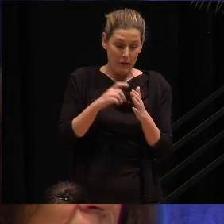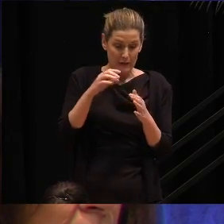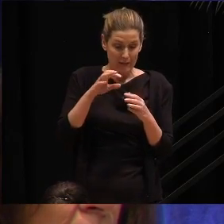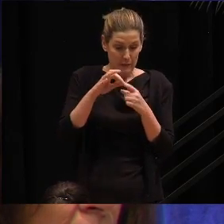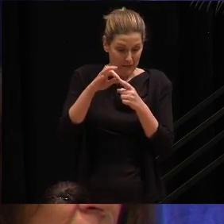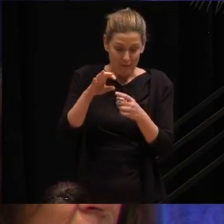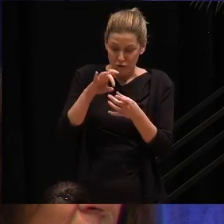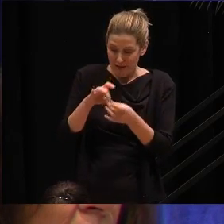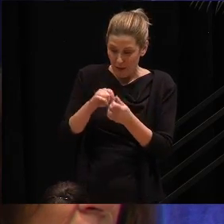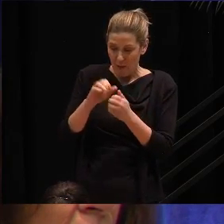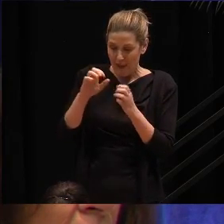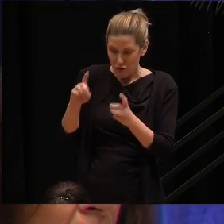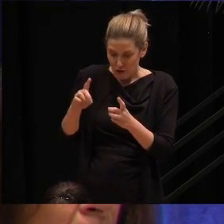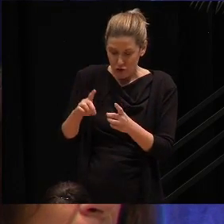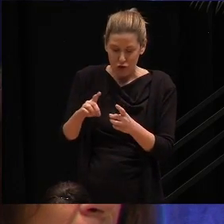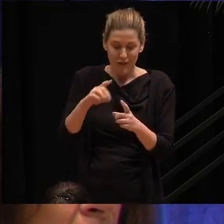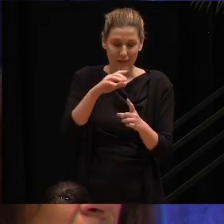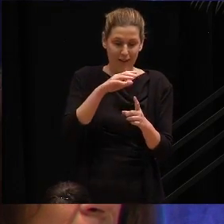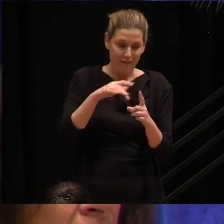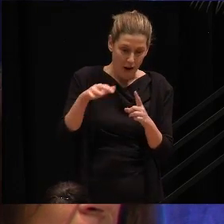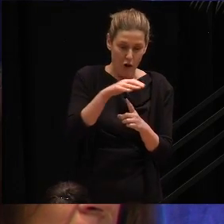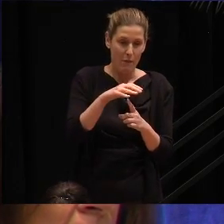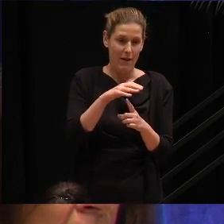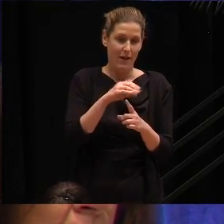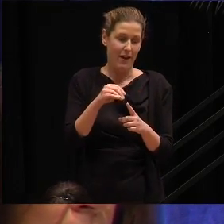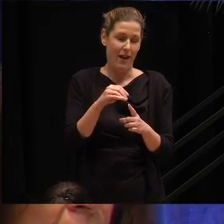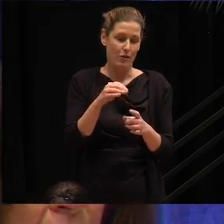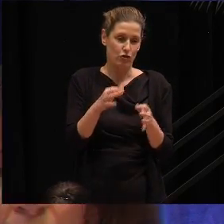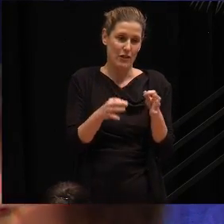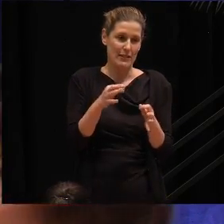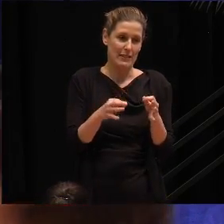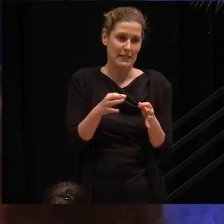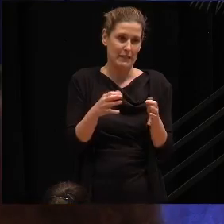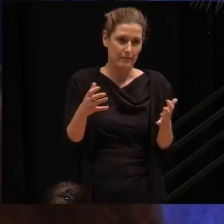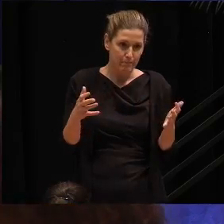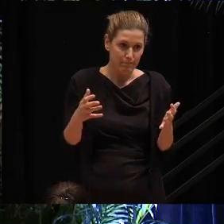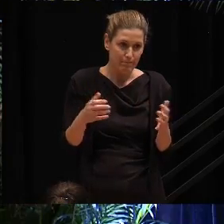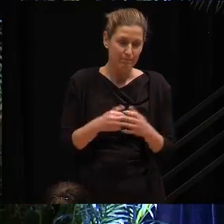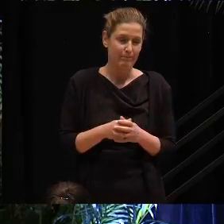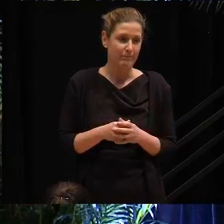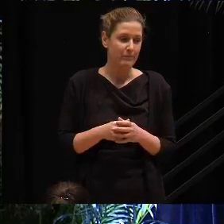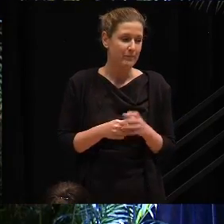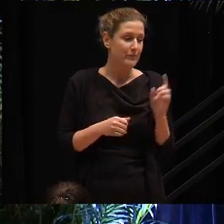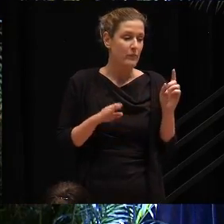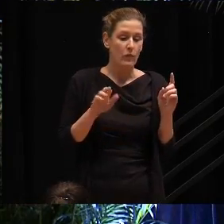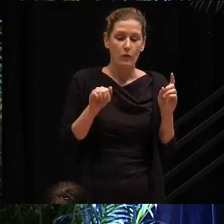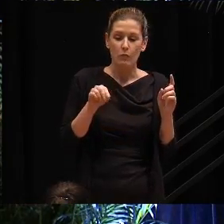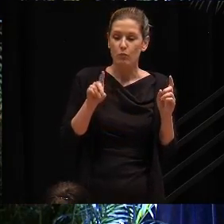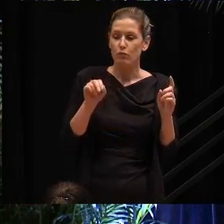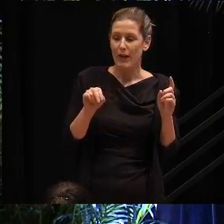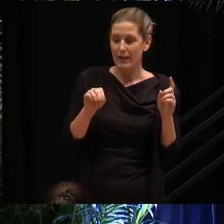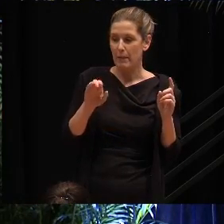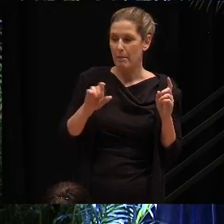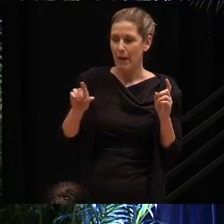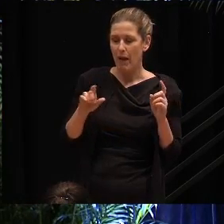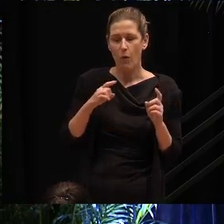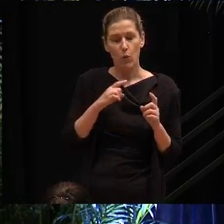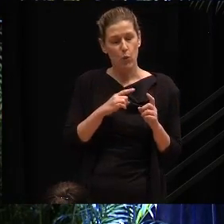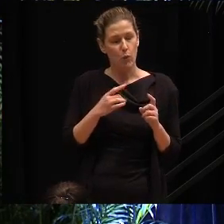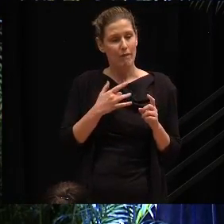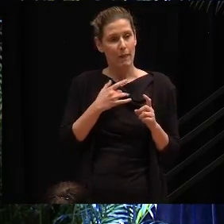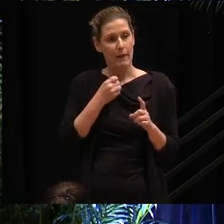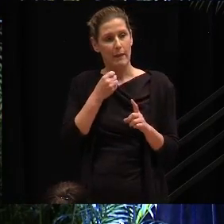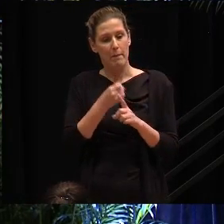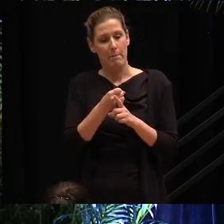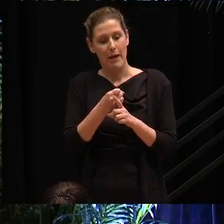education, the environment, and I would argue justice. State Republican Chairman Brandon Bell, what kind of collective impact do you expect